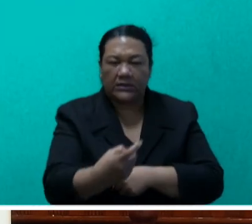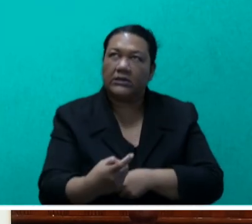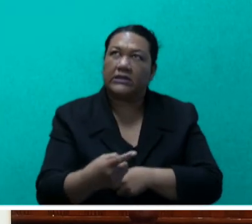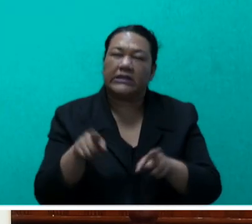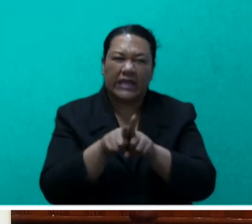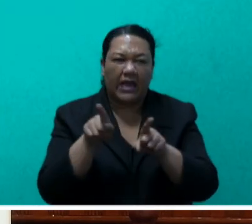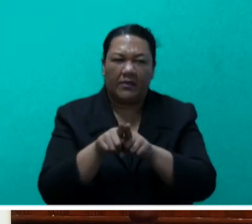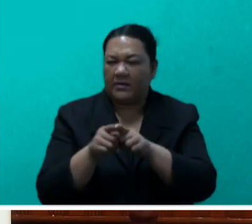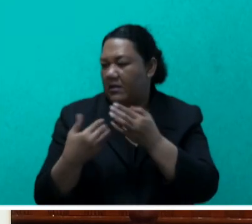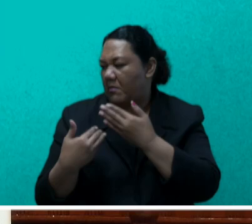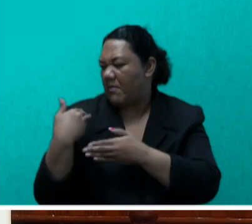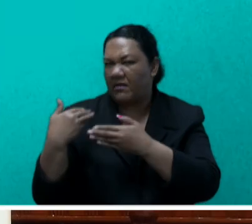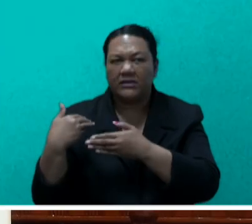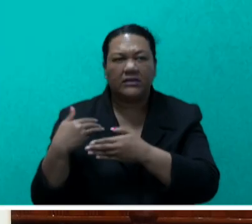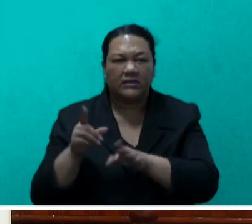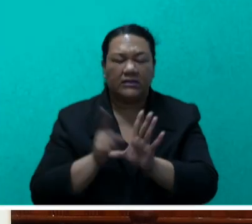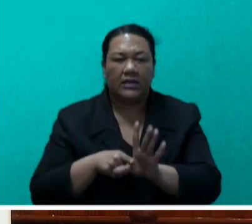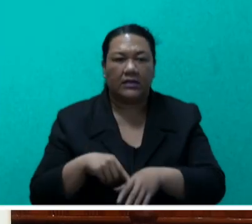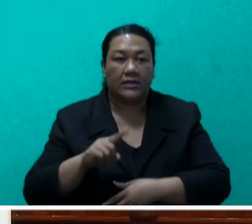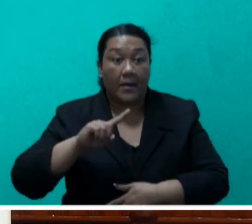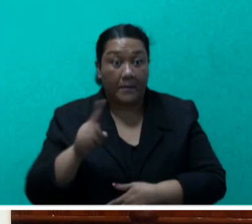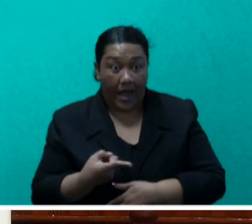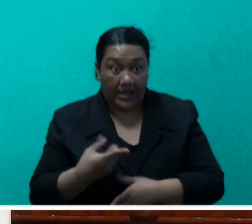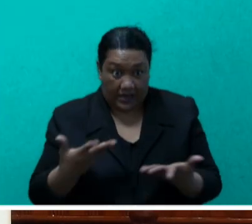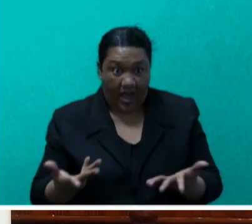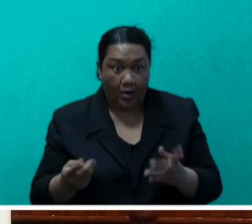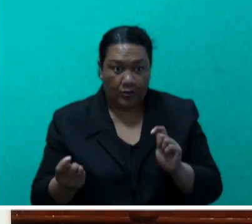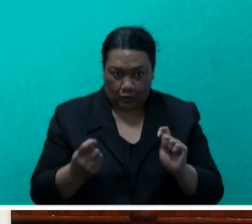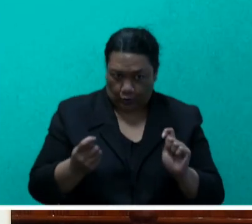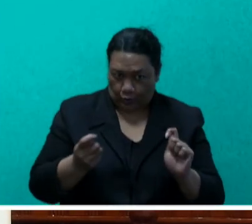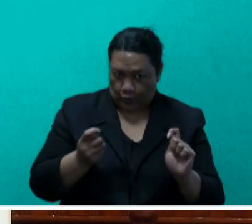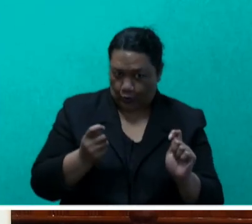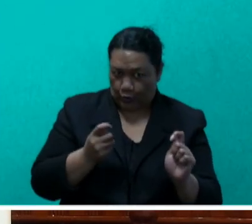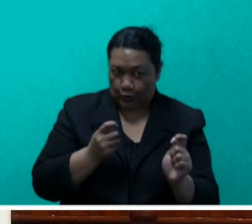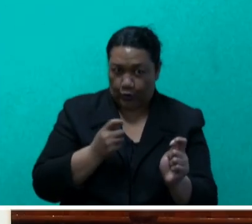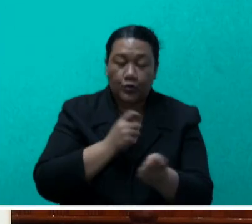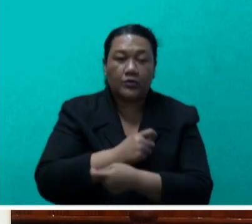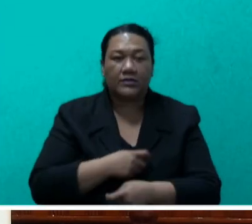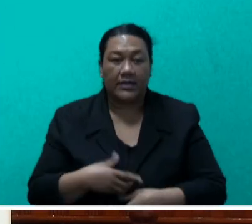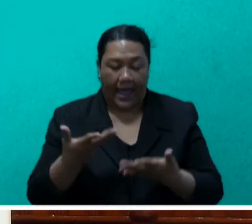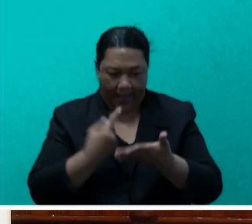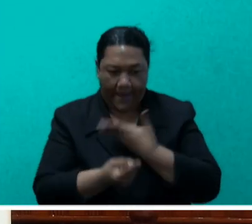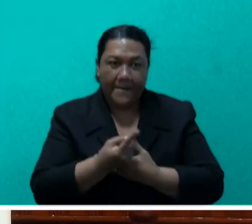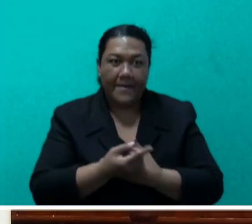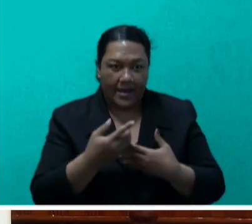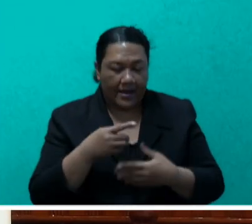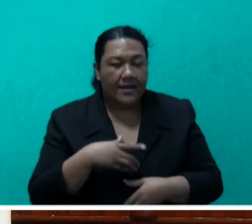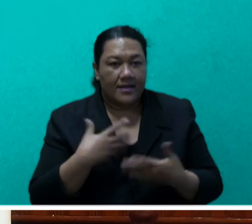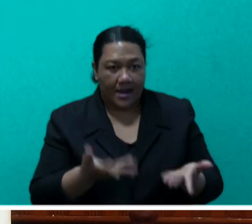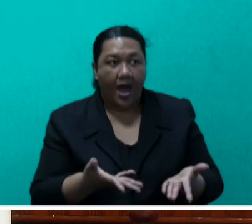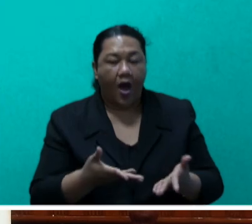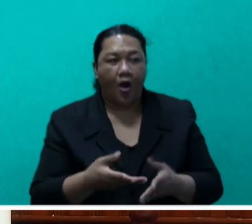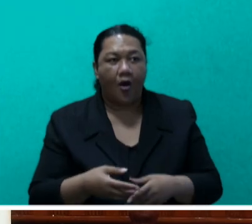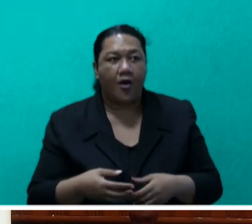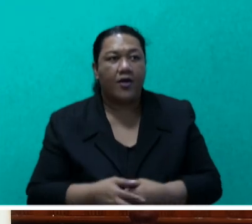However, tangible changes are progressively manifesting in the form of